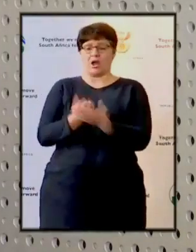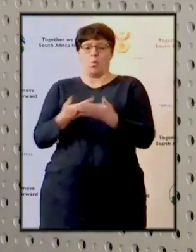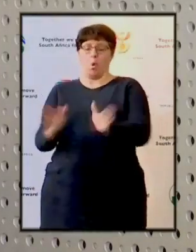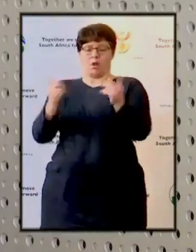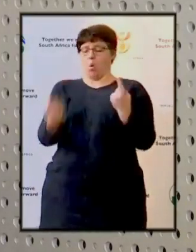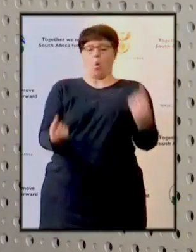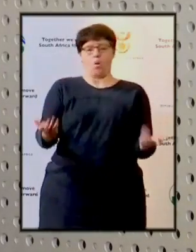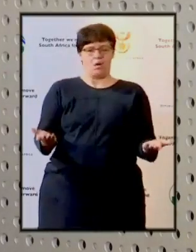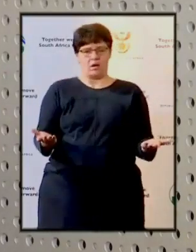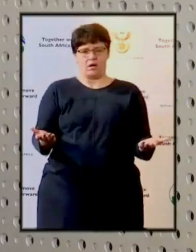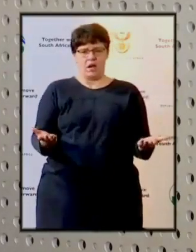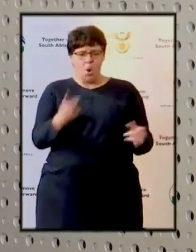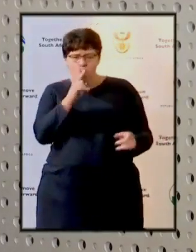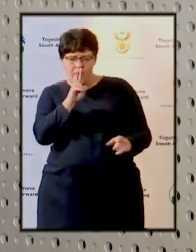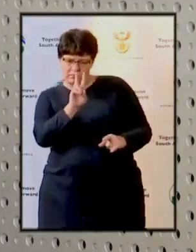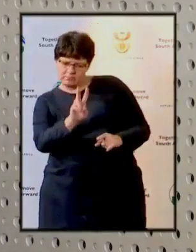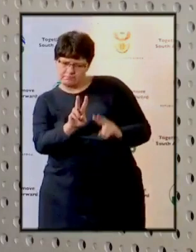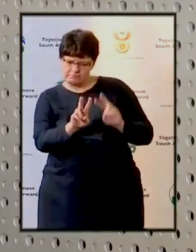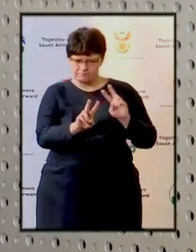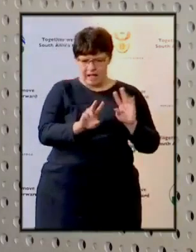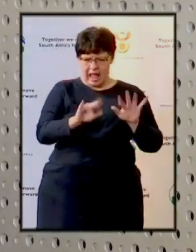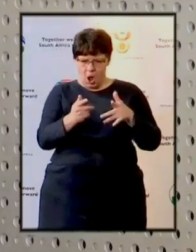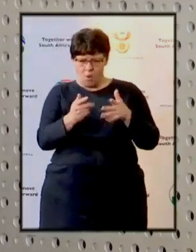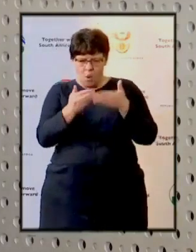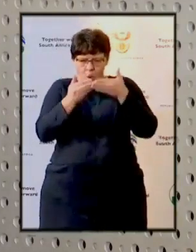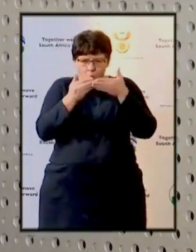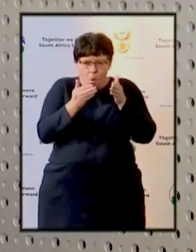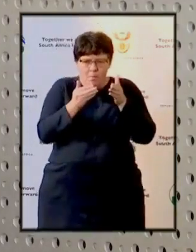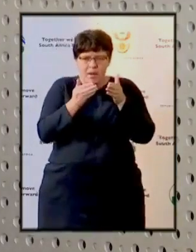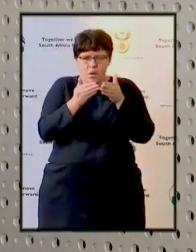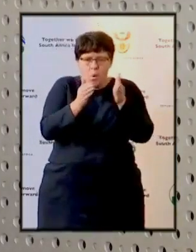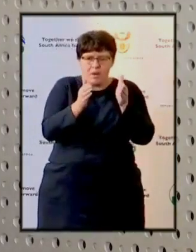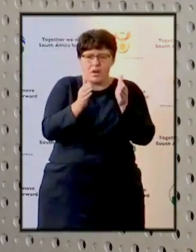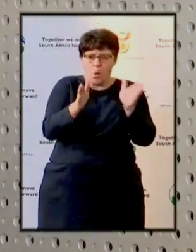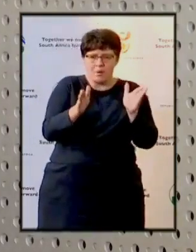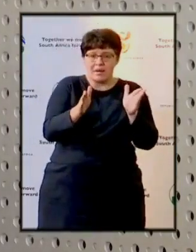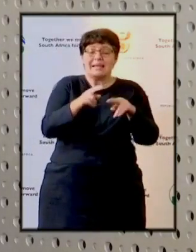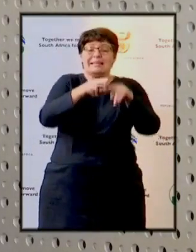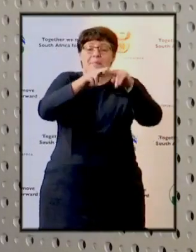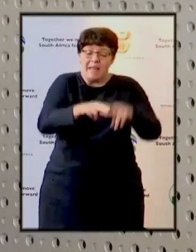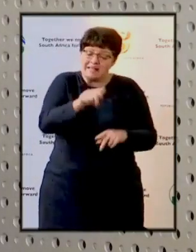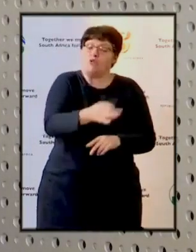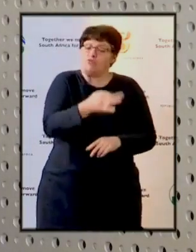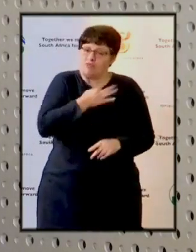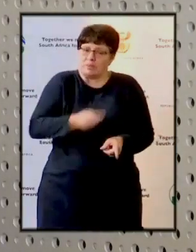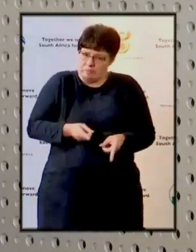We've taken the view step by step we will try to open the economy provided we can manage the risk. And